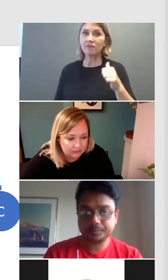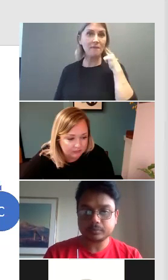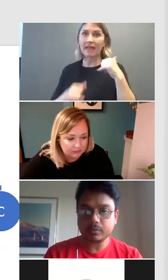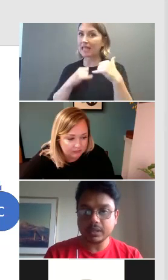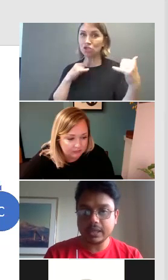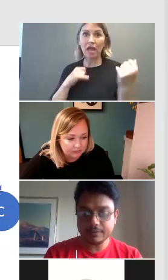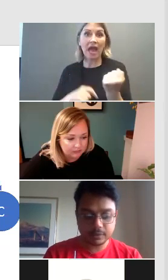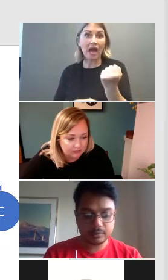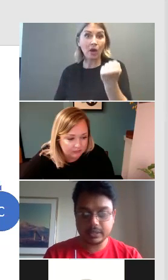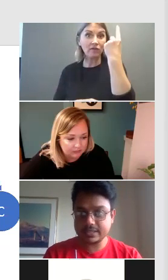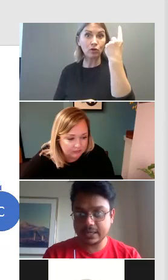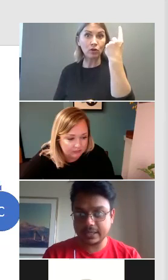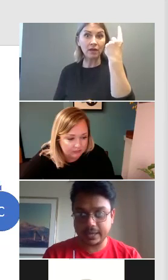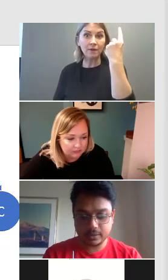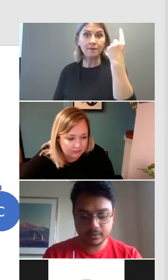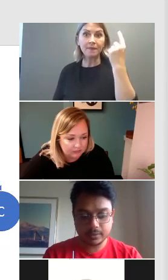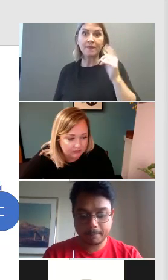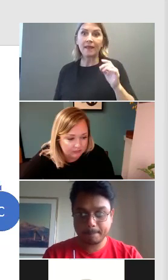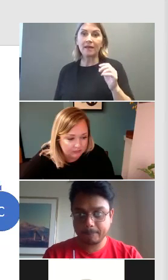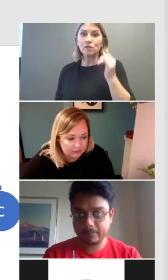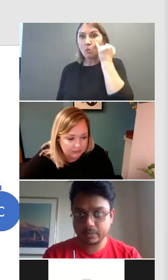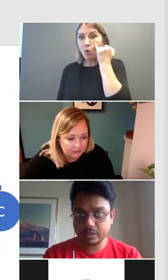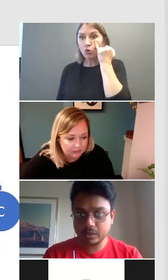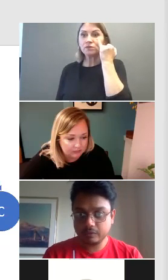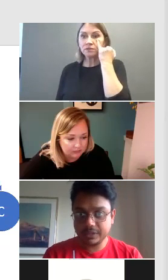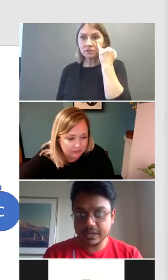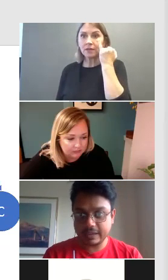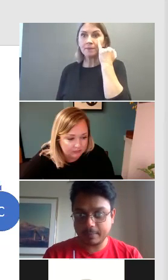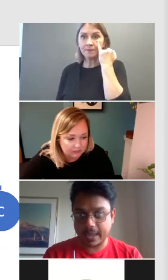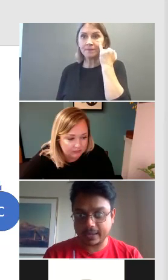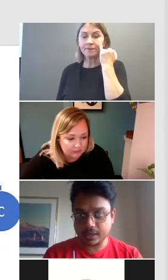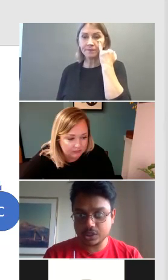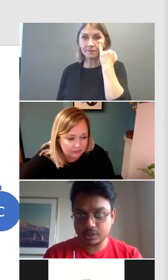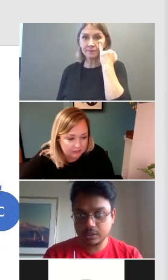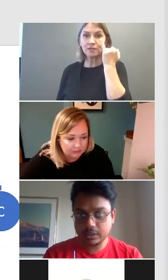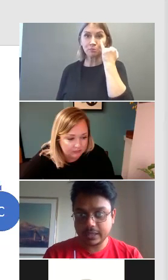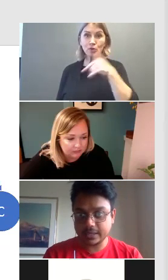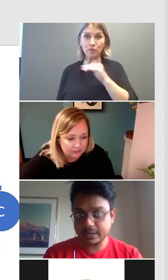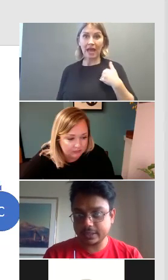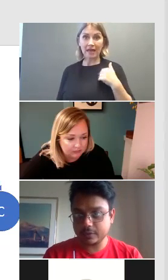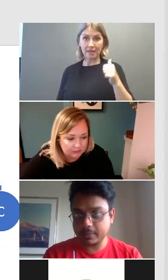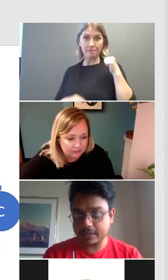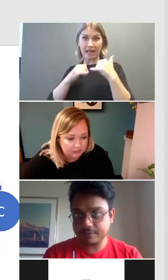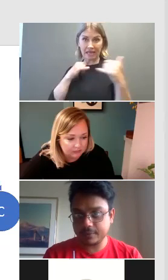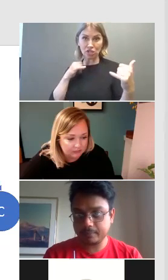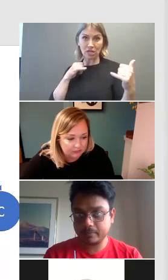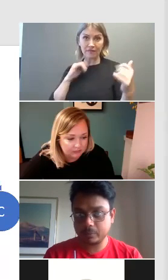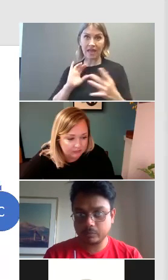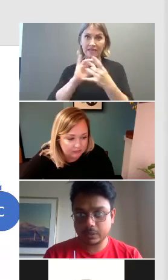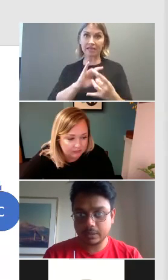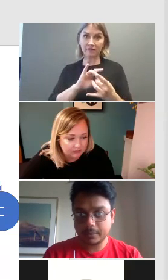However, if let's say that we did have a back edge that connected from